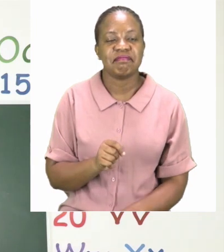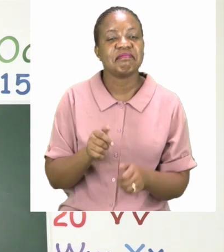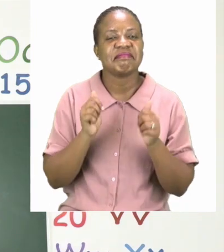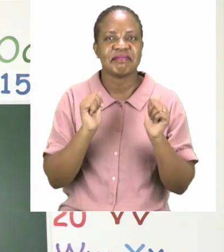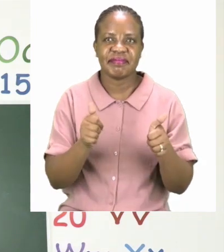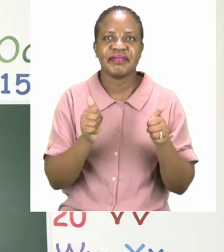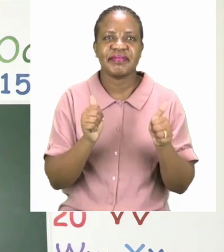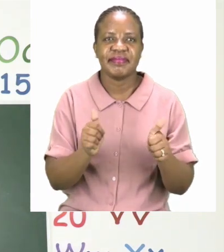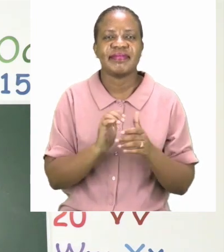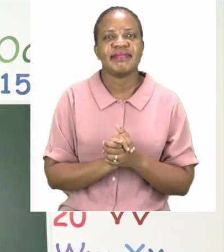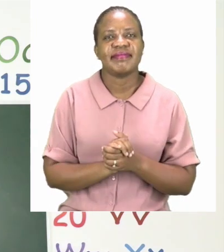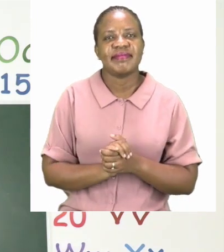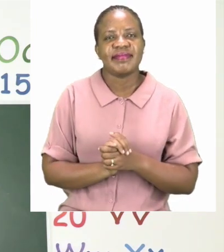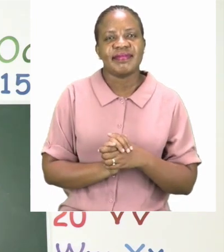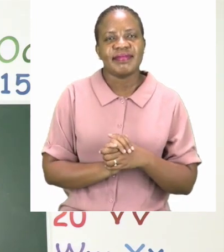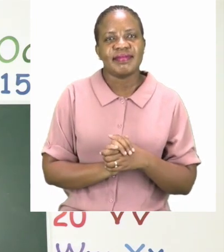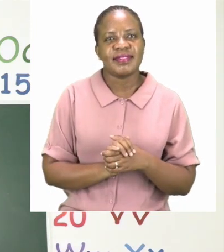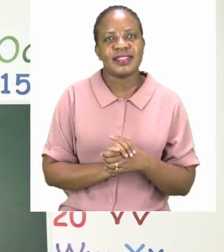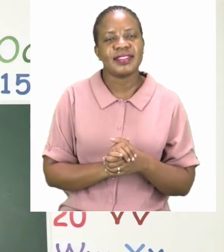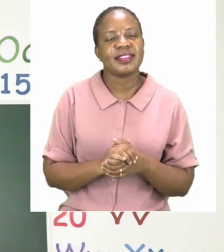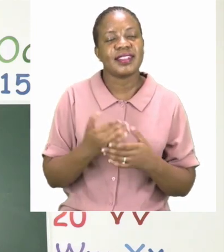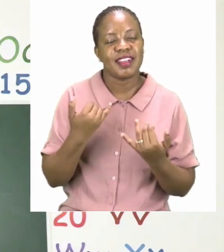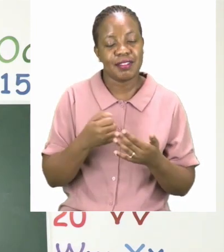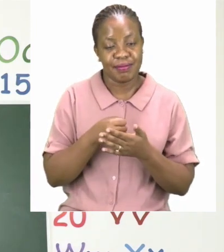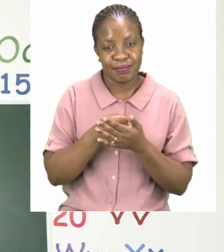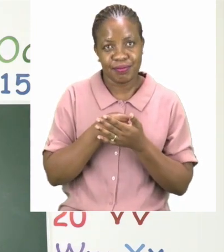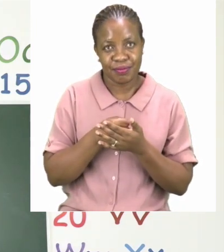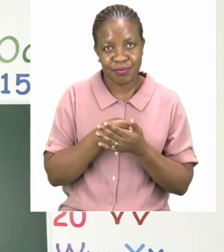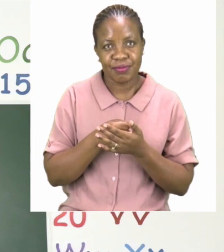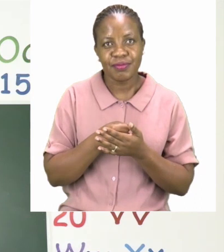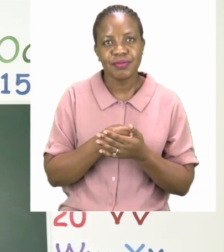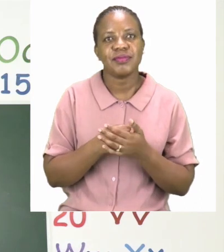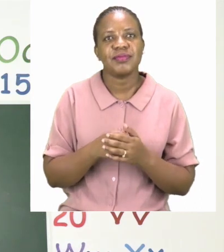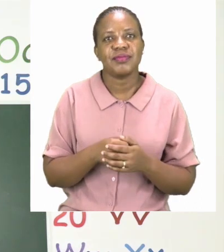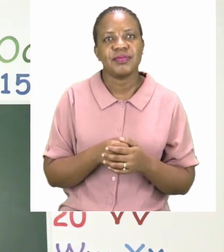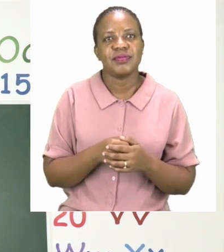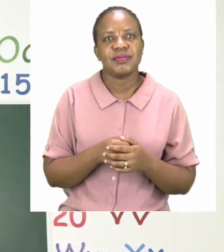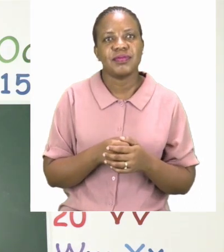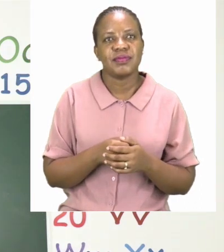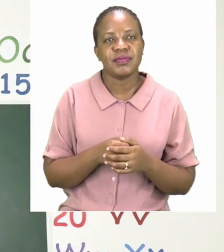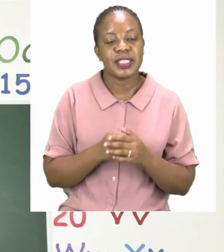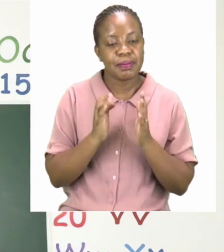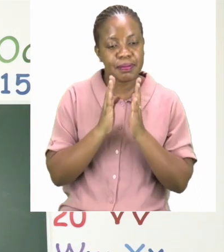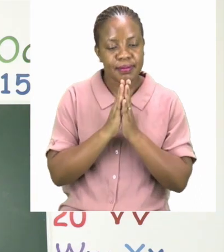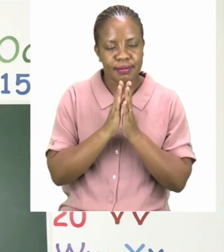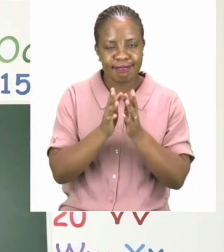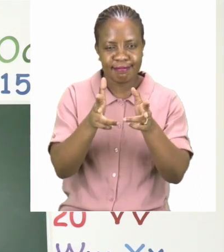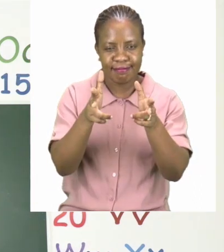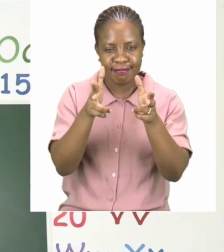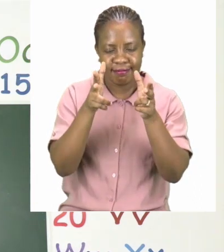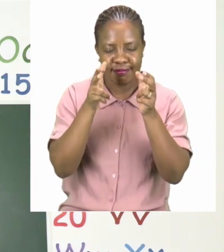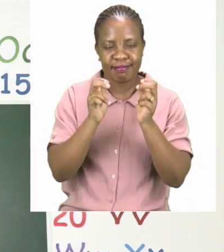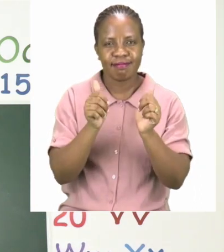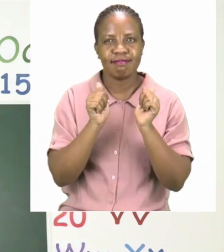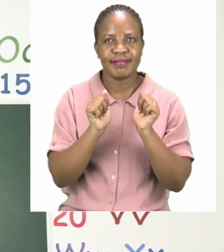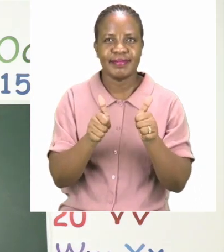job. Now I'm going to try it here under this picture. So I want you to be watching carefully.